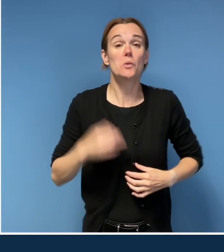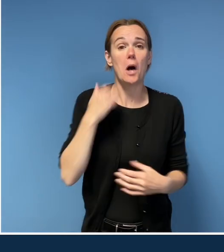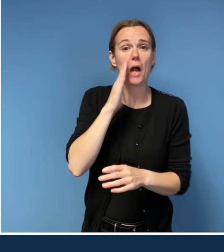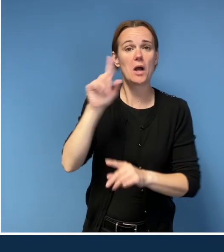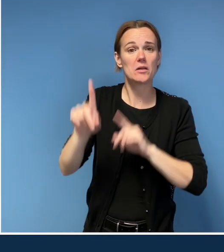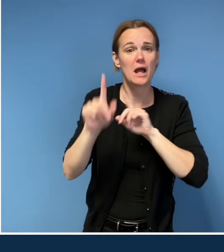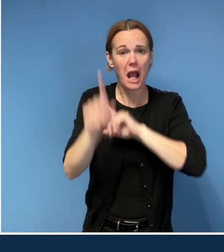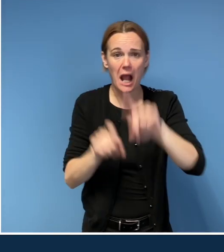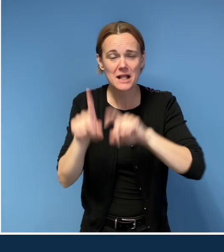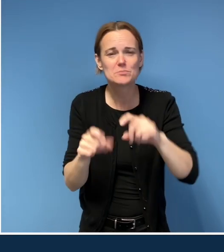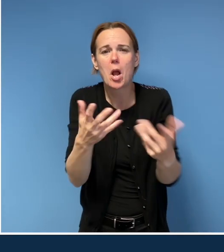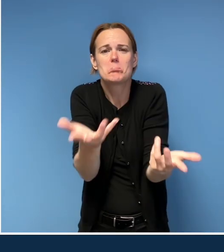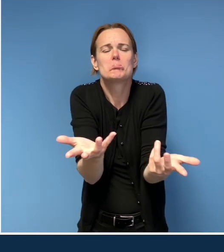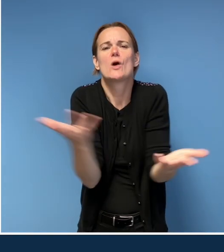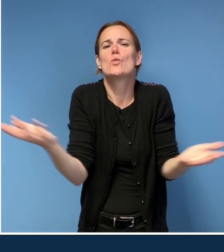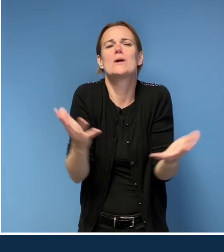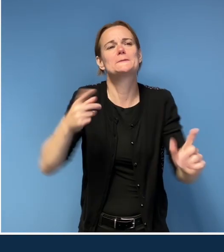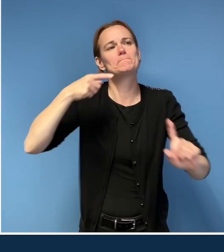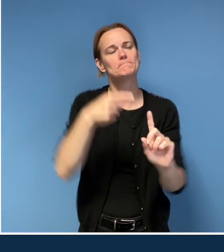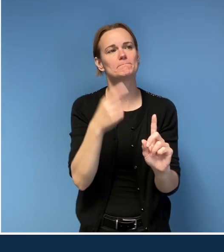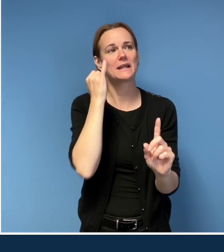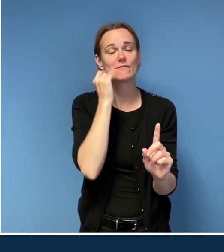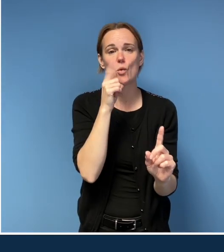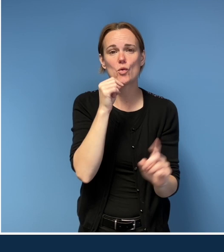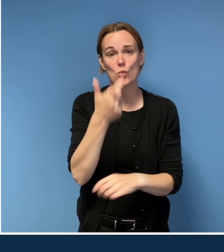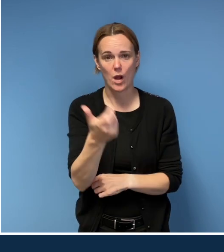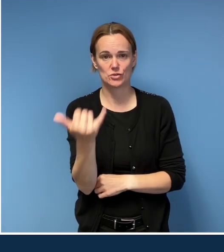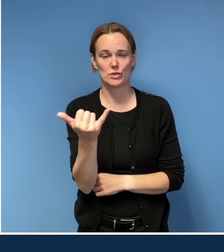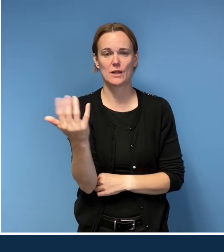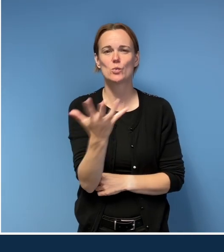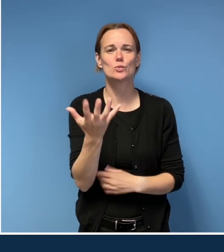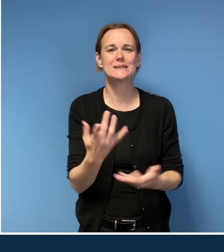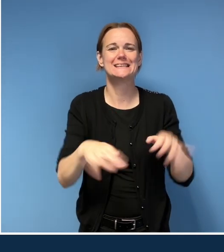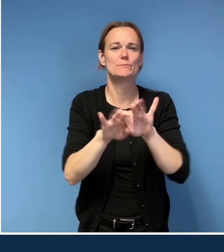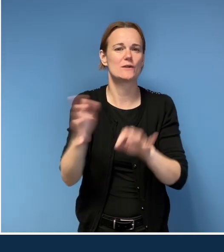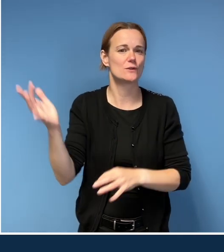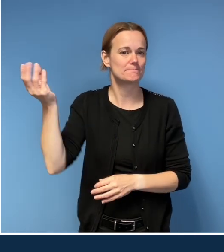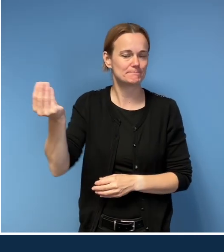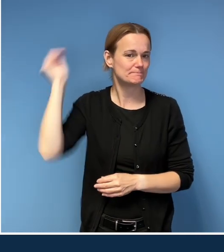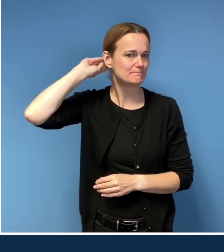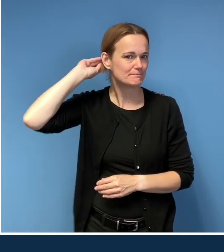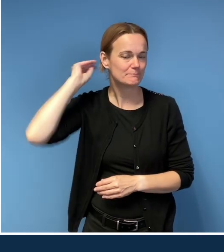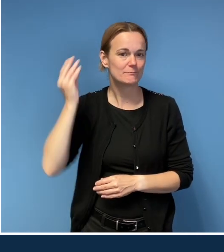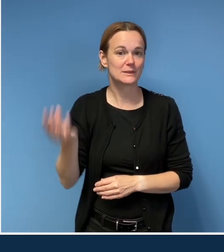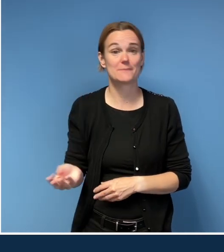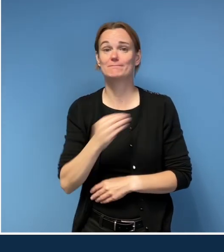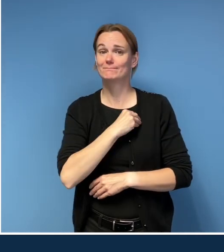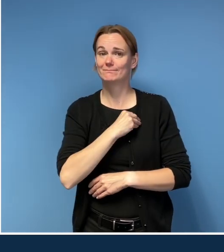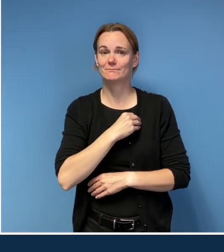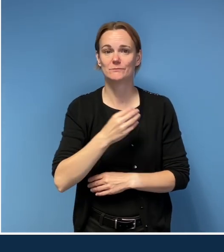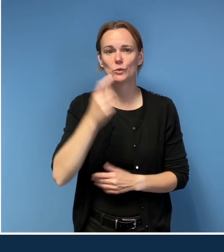would like listeners to kind of hold in their hearts as they prepare to have this conversation with us here today? Yeah, I think one of the biggest things